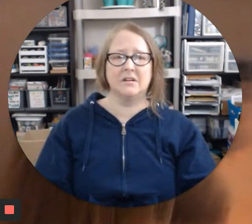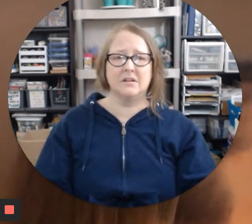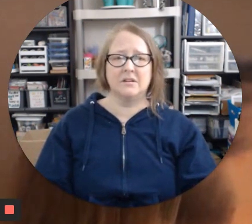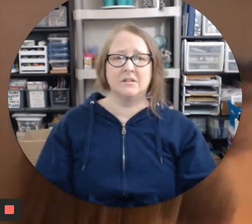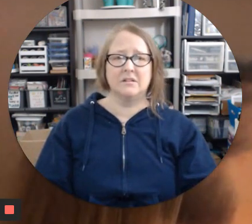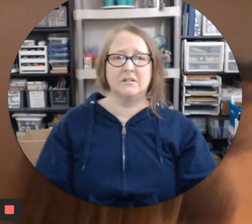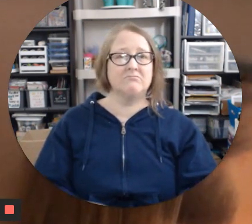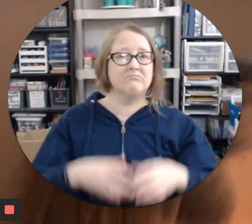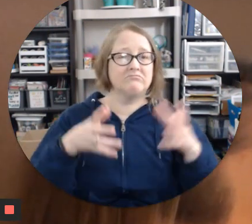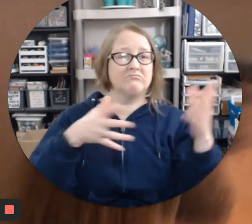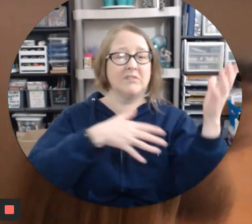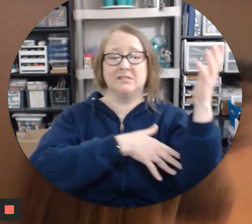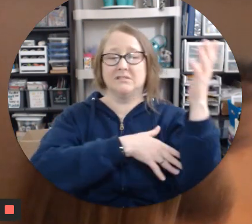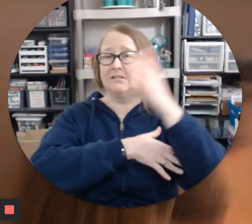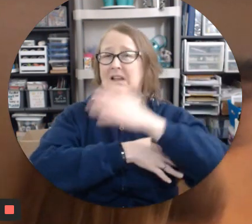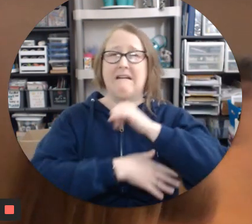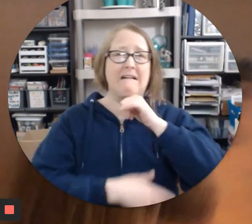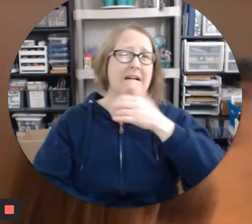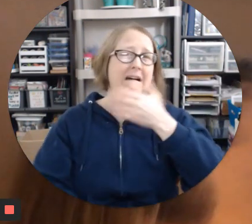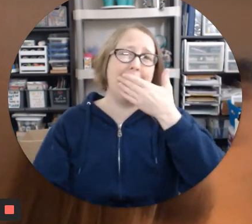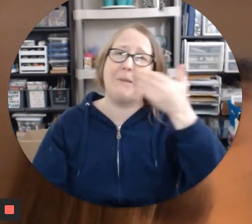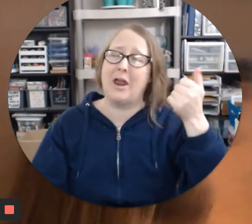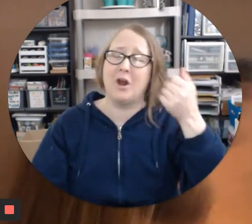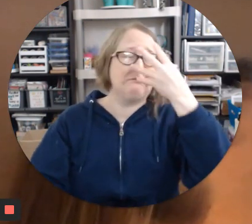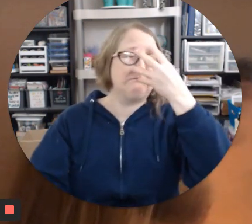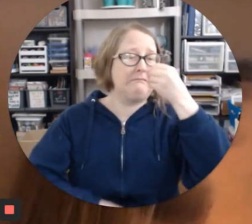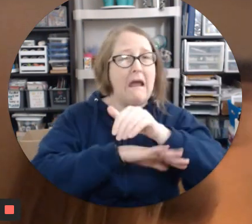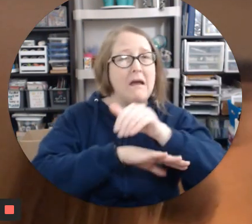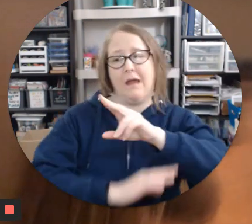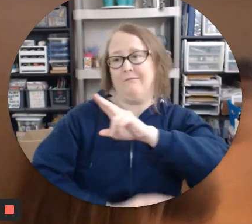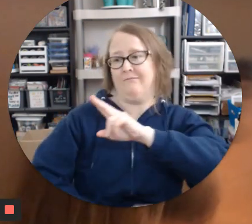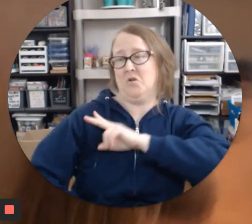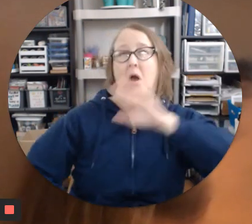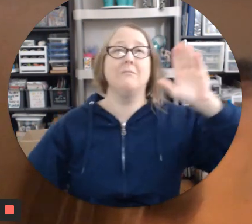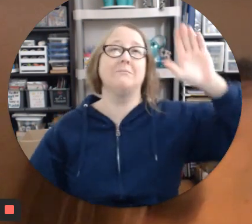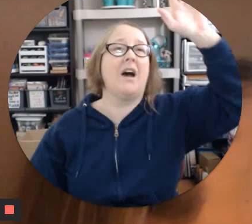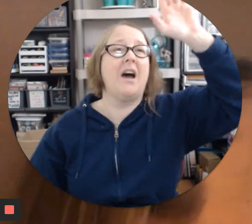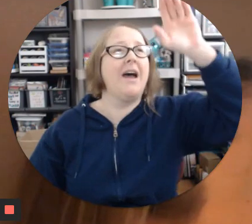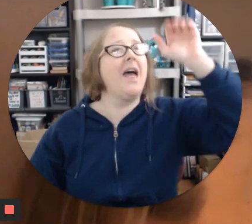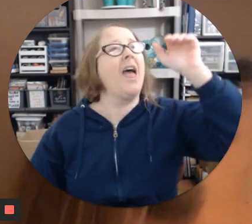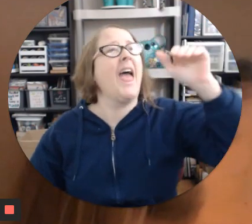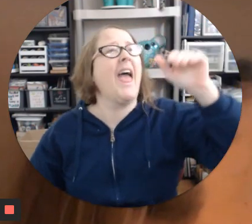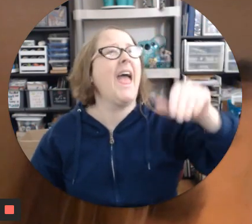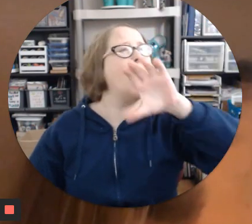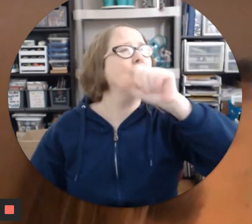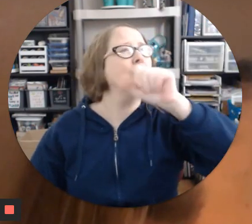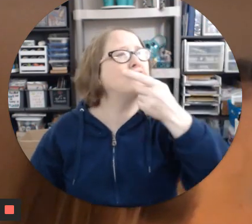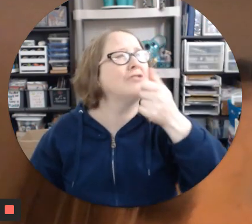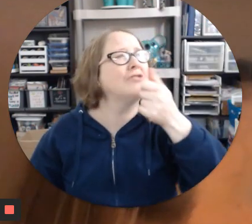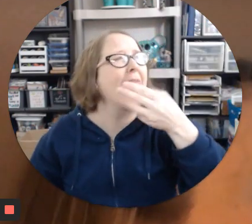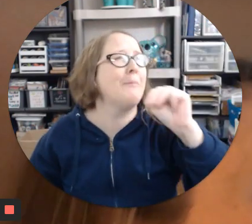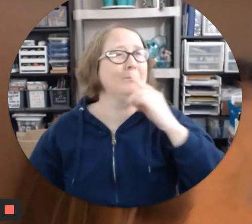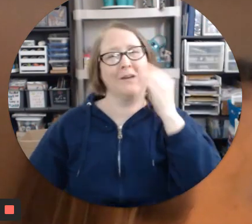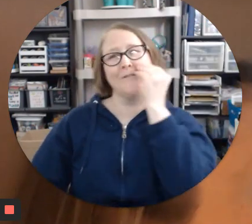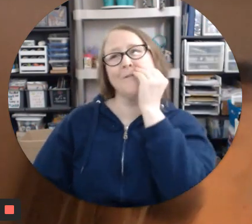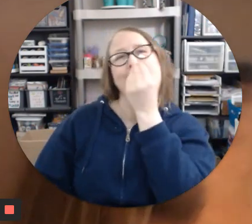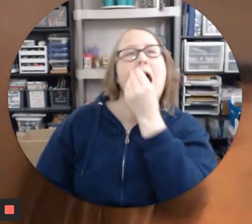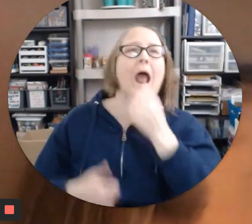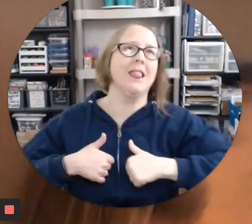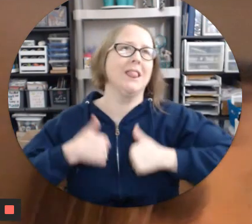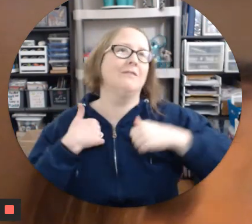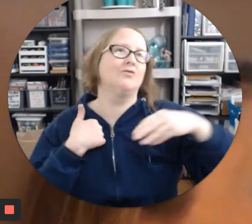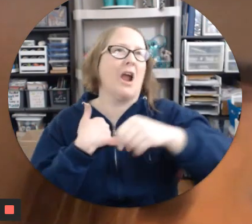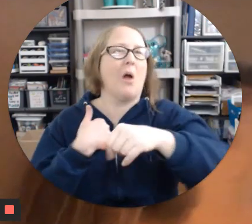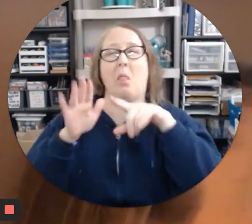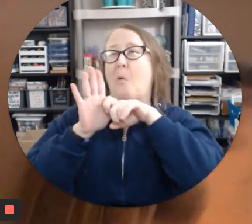The rest of the day was not much better. During nap time, Victoria raised her hand and said, A chrysanthemum is a flower. It lives in a garden with